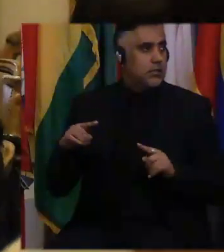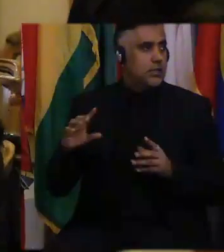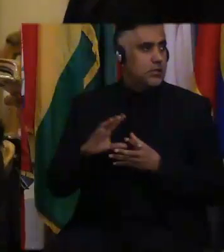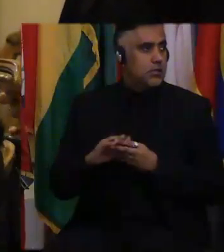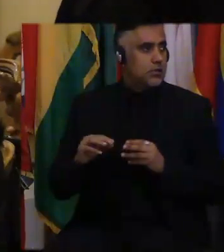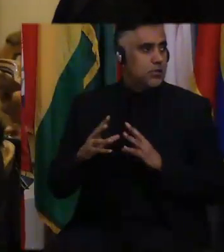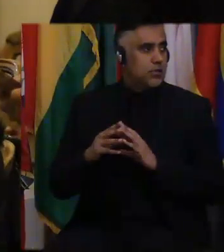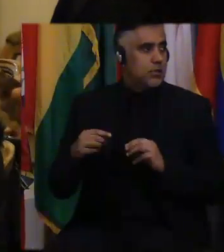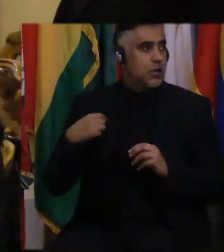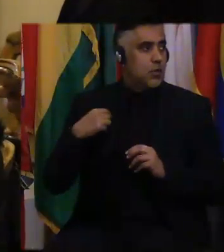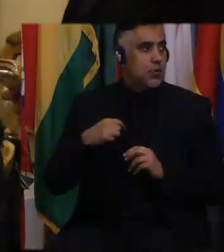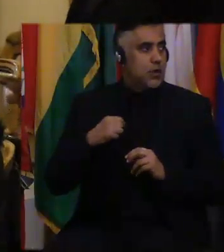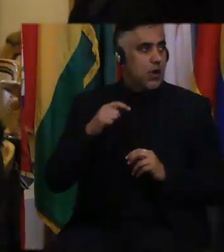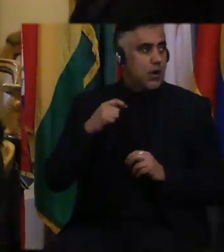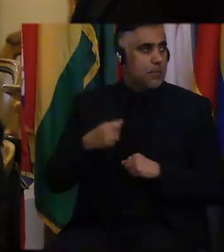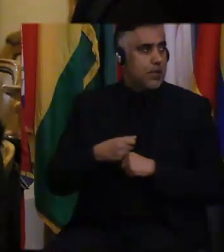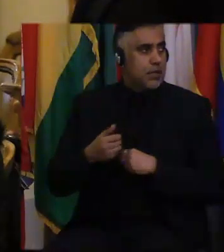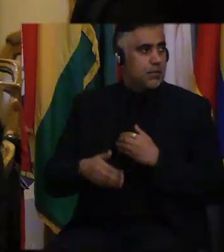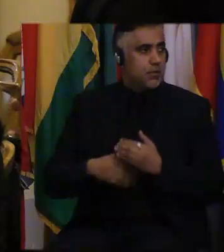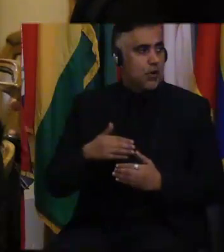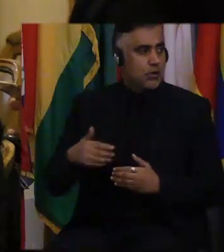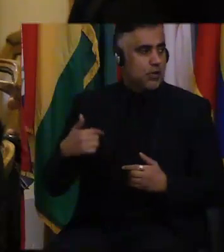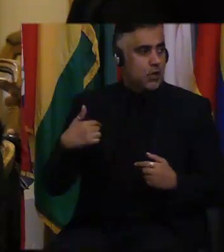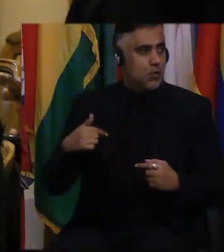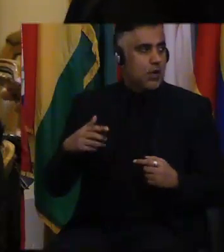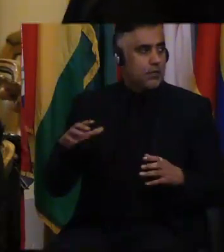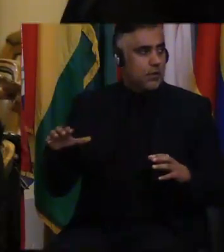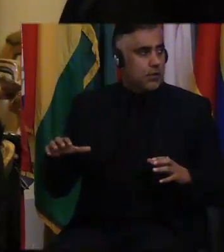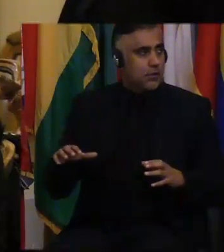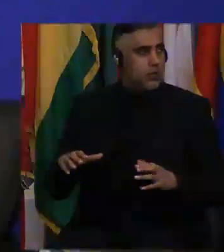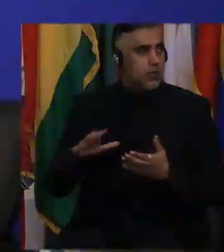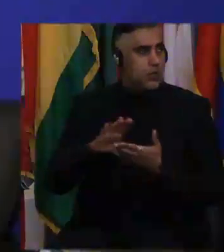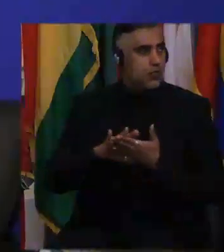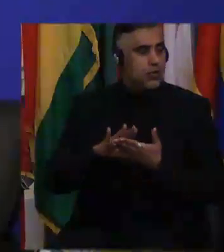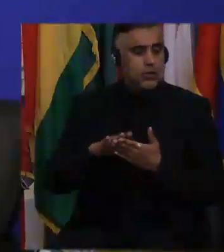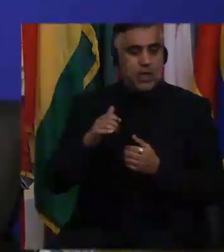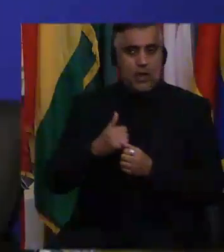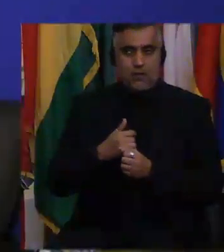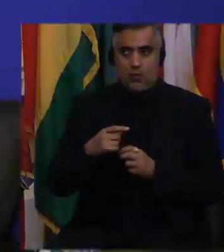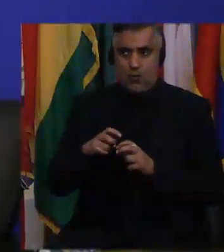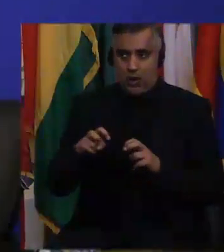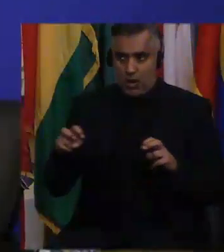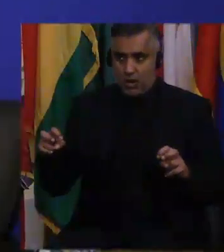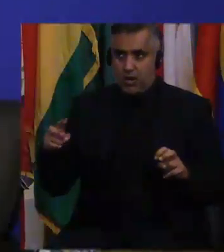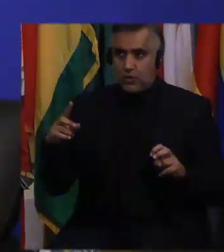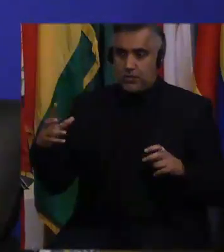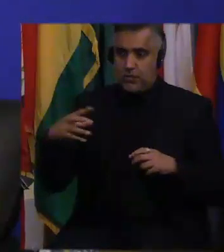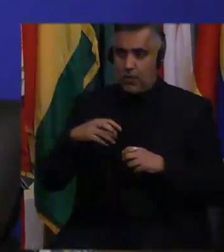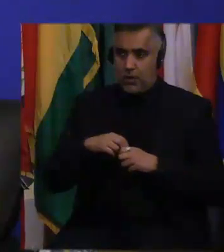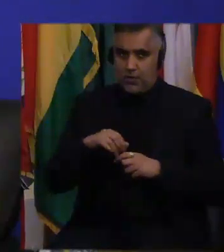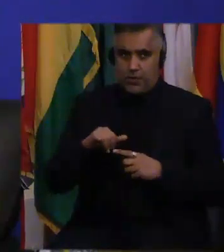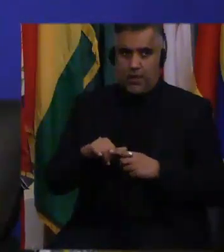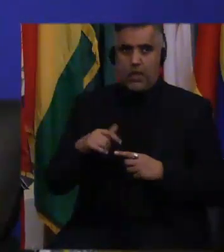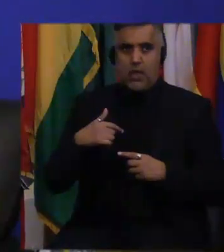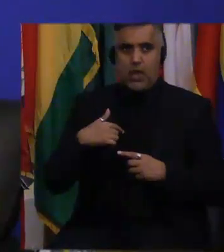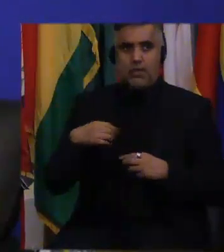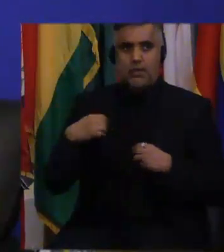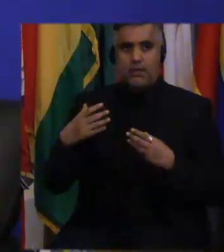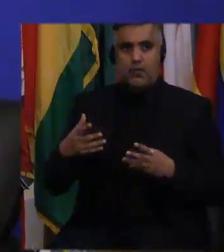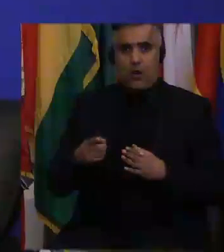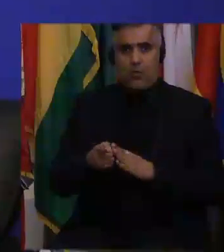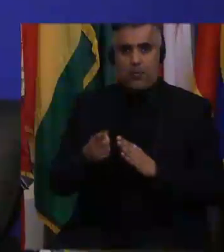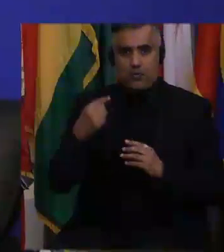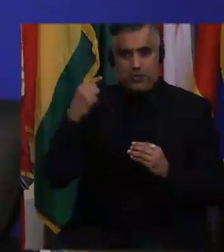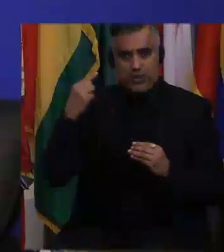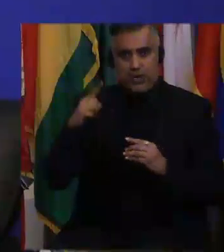stories. We are making progress. We've come a long way, and I want to congratulate everyone on the panel today for being part of that. And having given you all a moment to